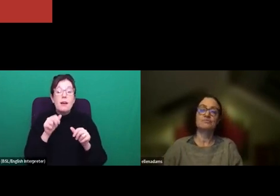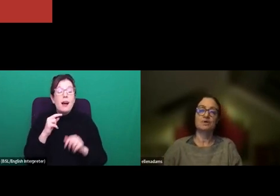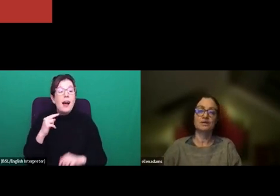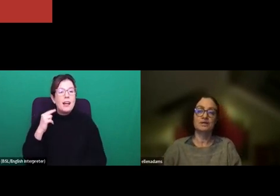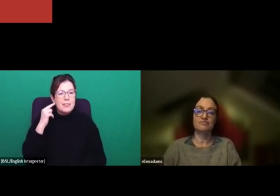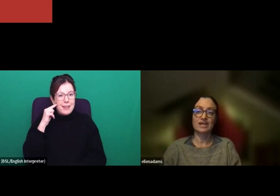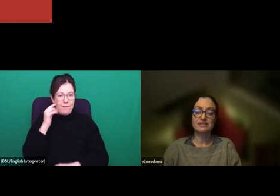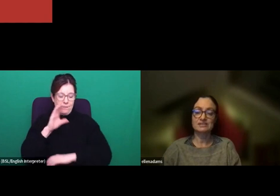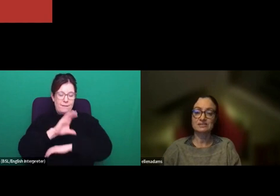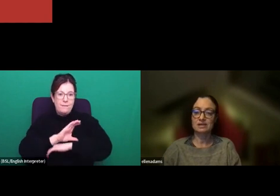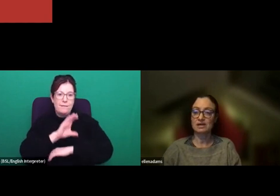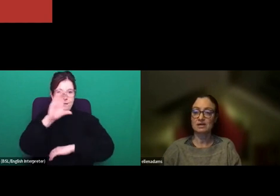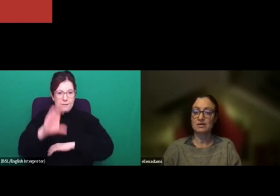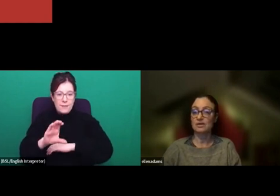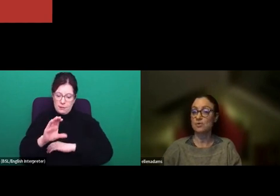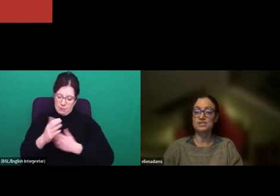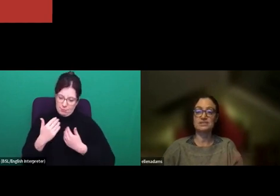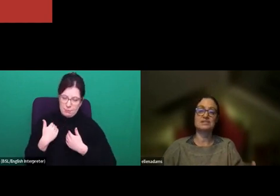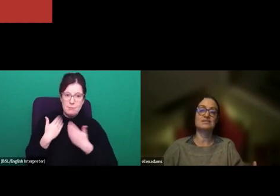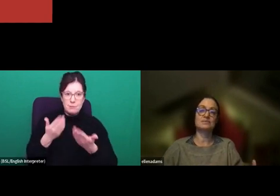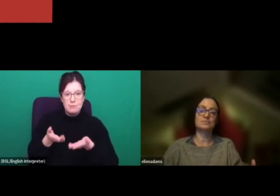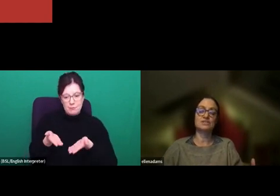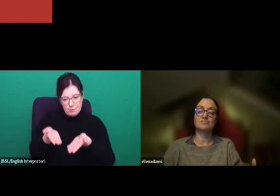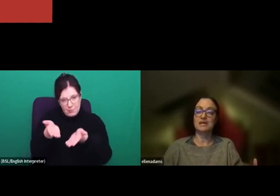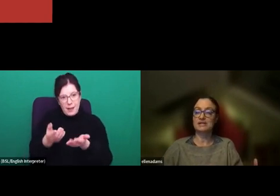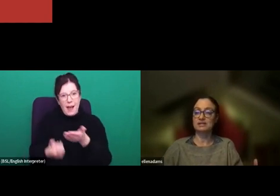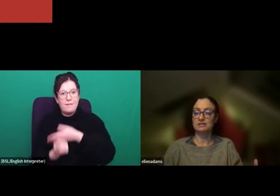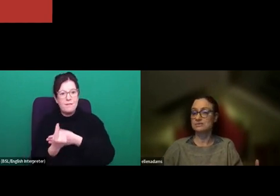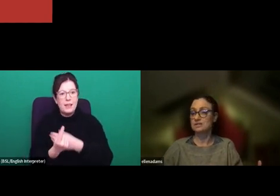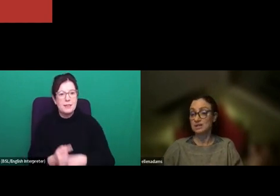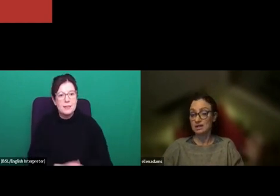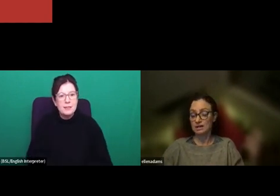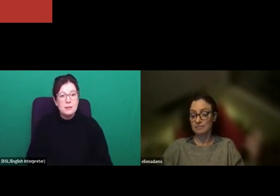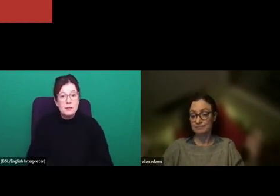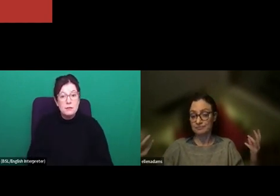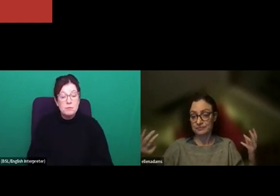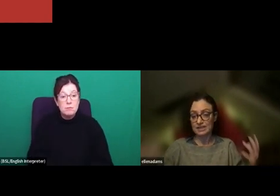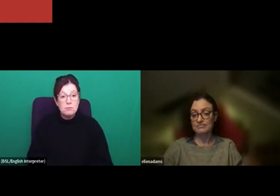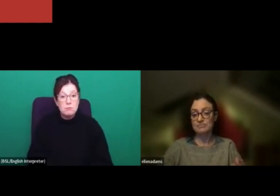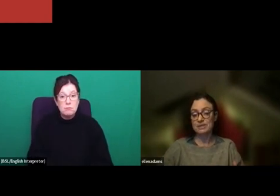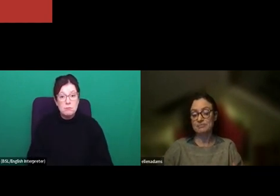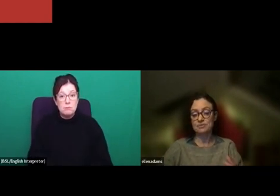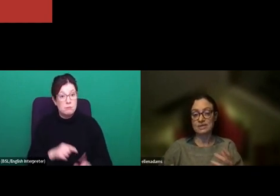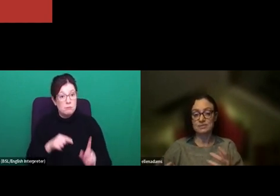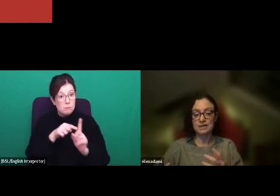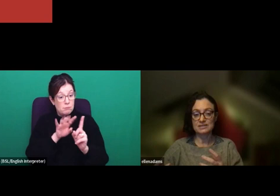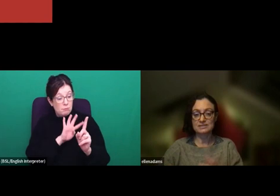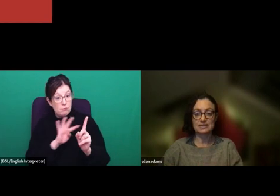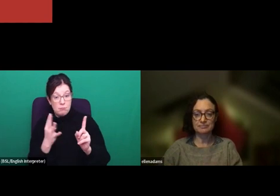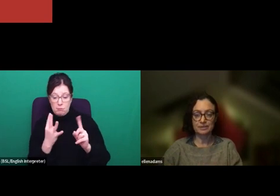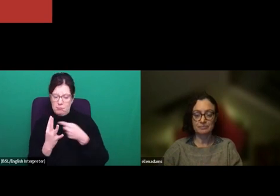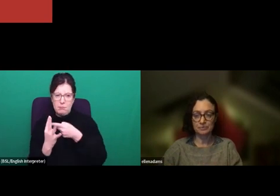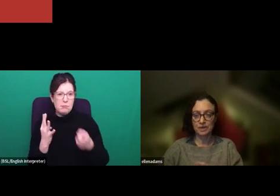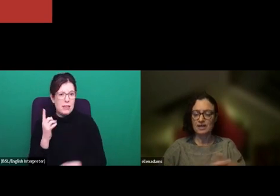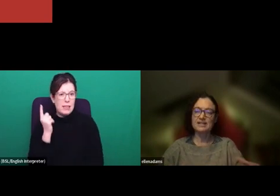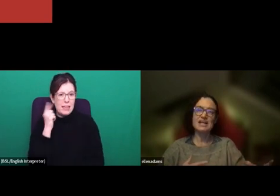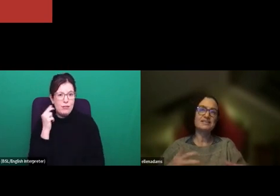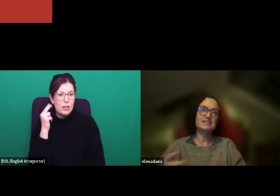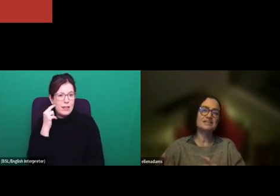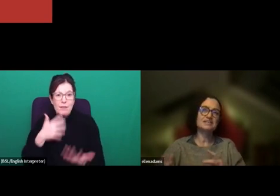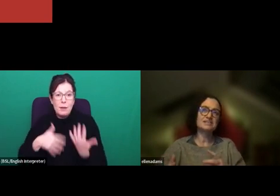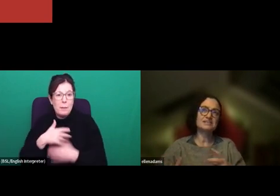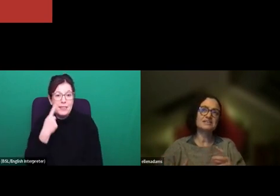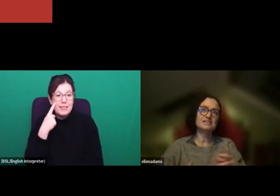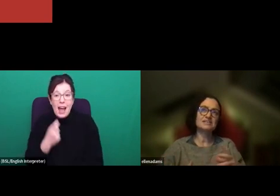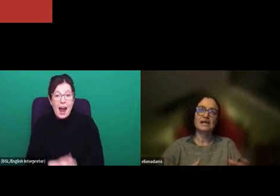having them run events, audiences of which may include hearing people as well as deaf people.